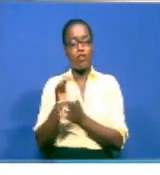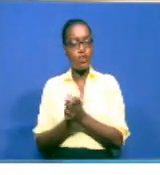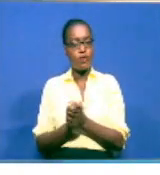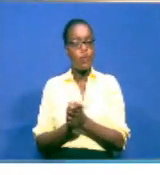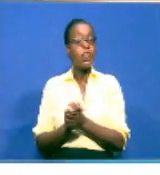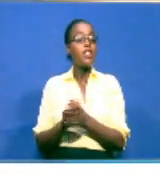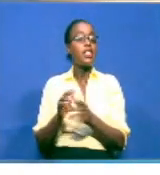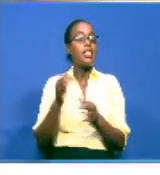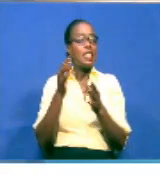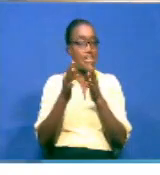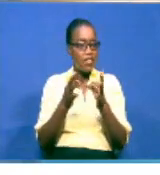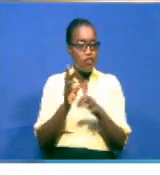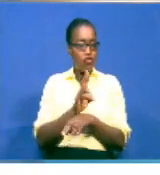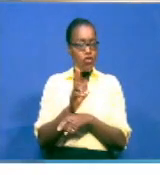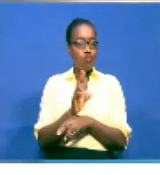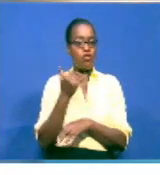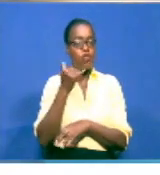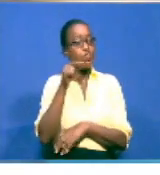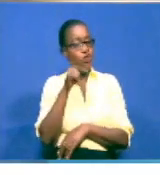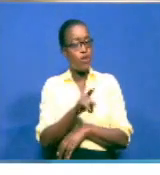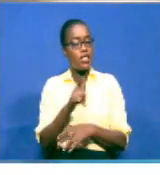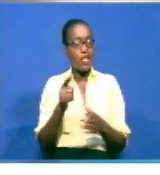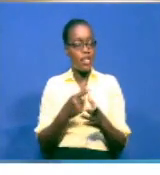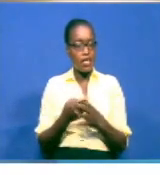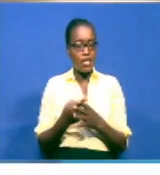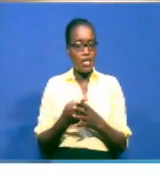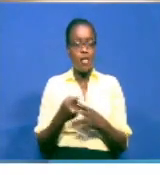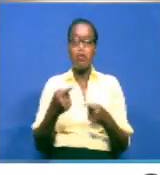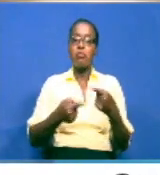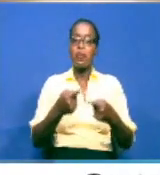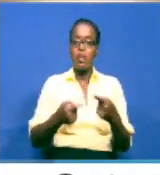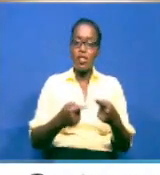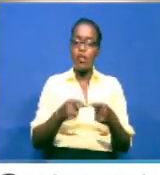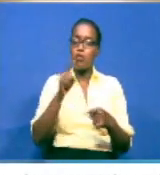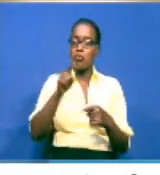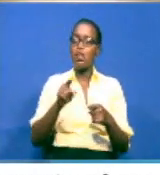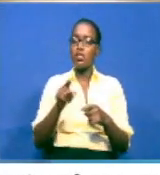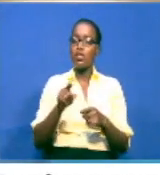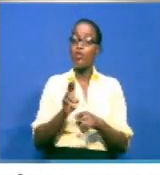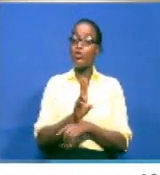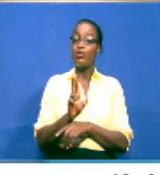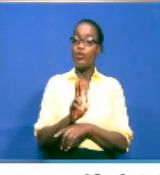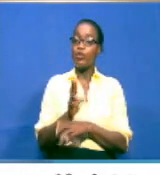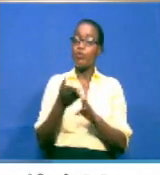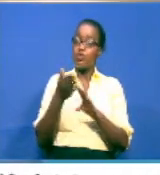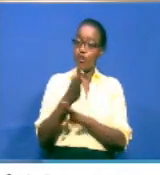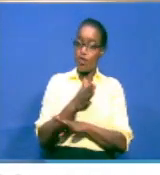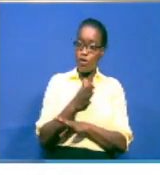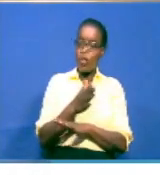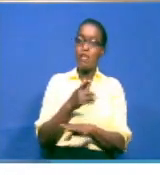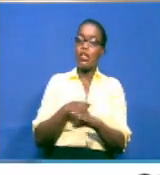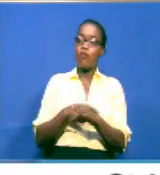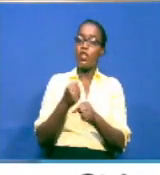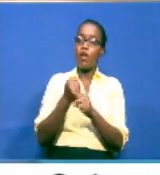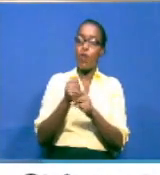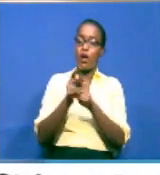event that you are going to use your mobile phone, then there are procedures that you may require to undertake when you are in a workplace